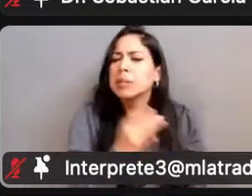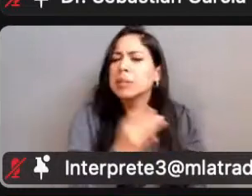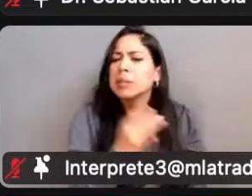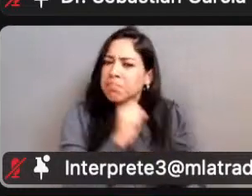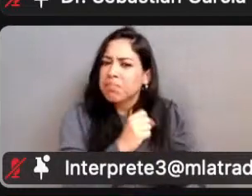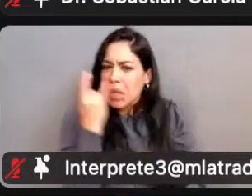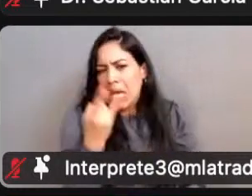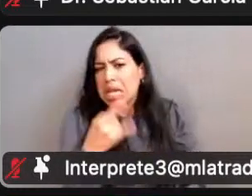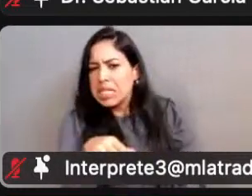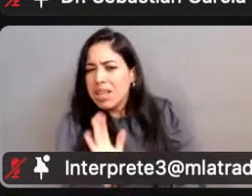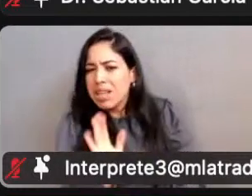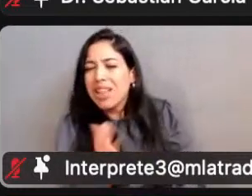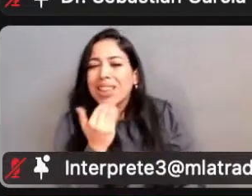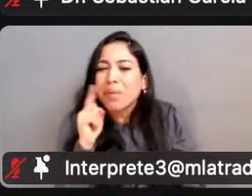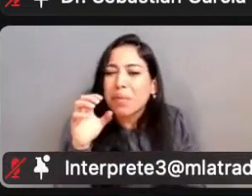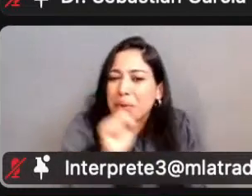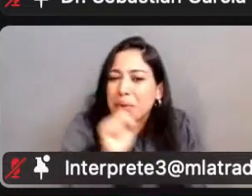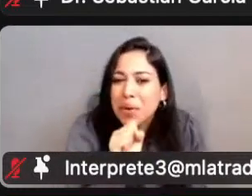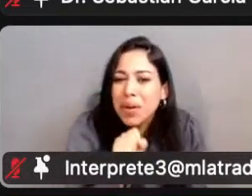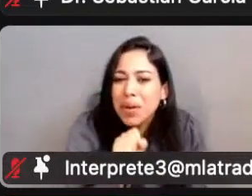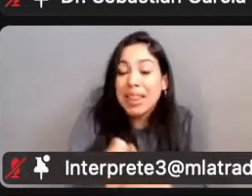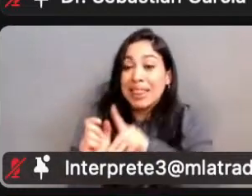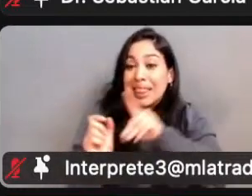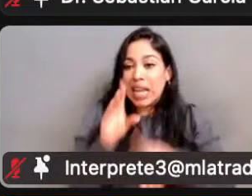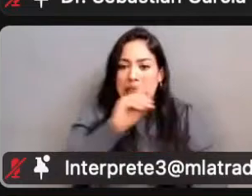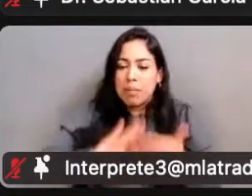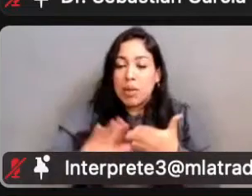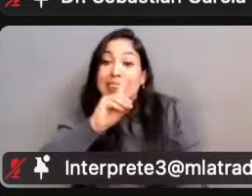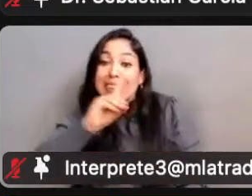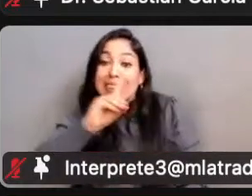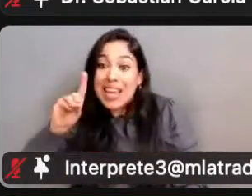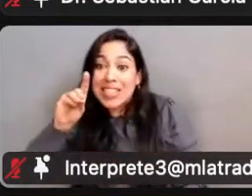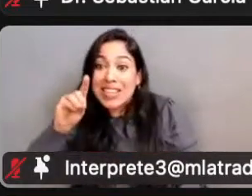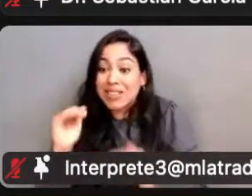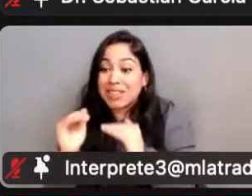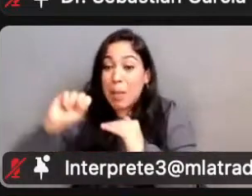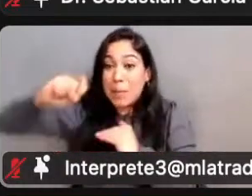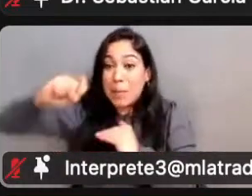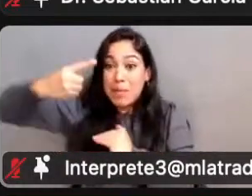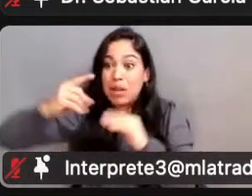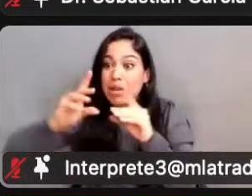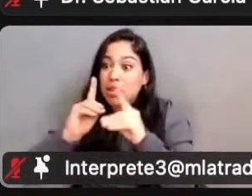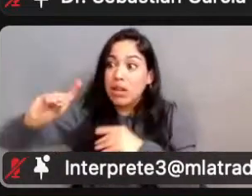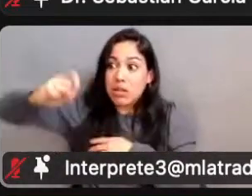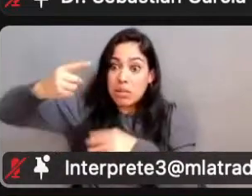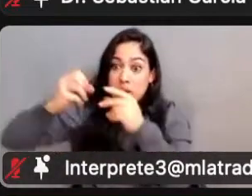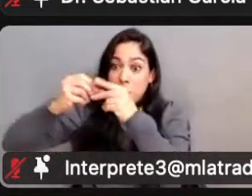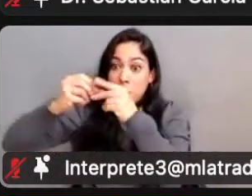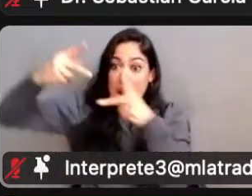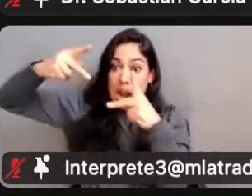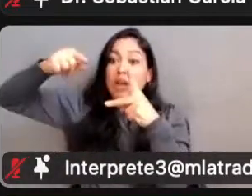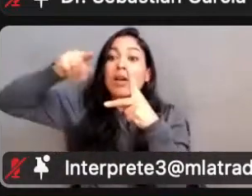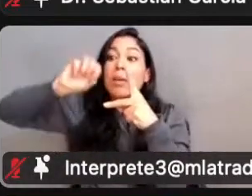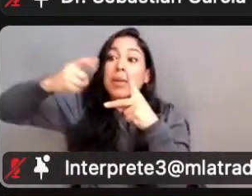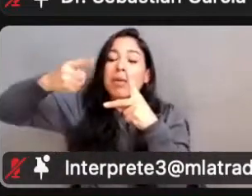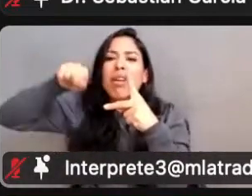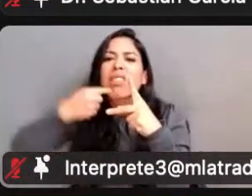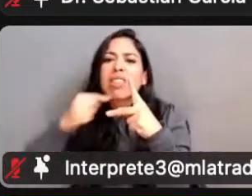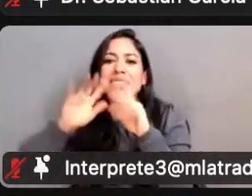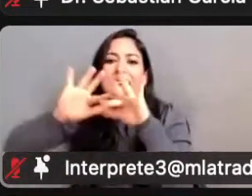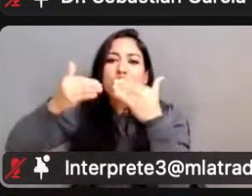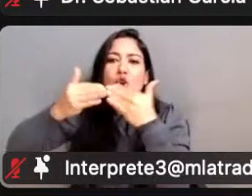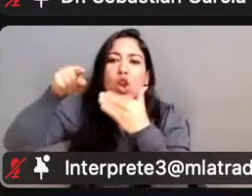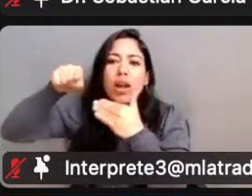interesting fact. In the two charts, upper charts on the right hand side, we see the school gradient.